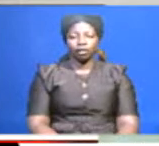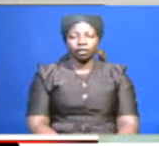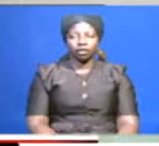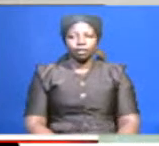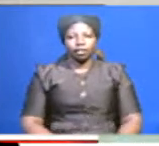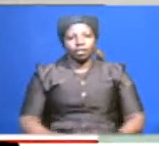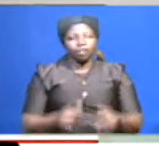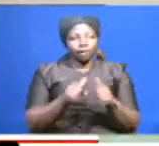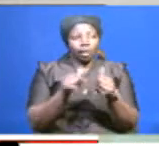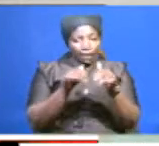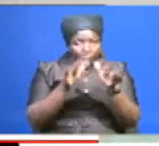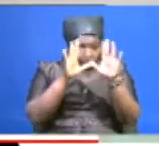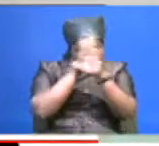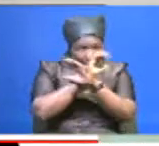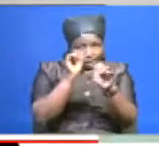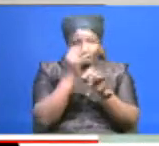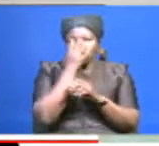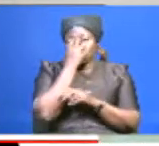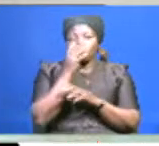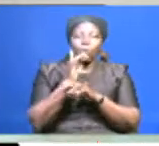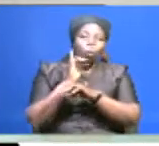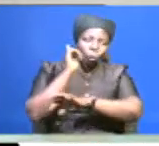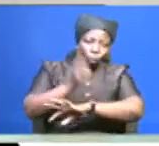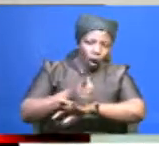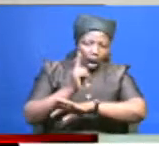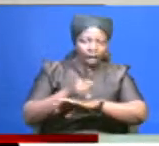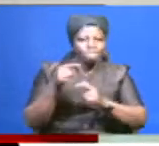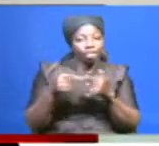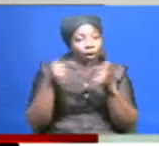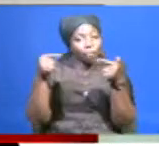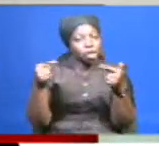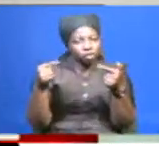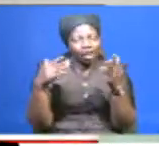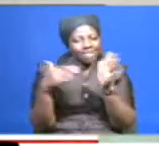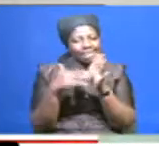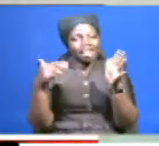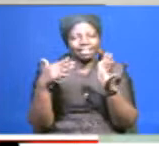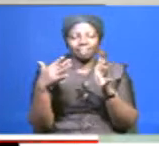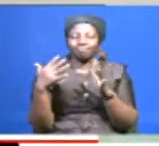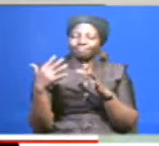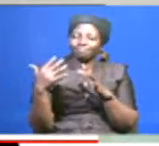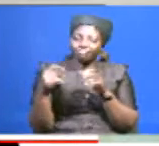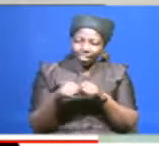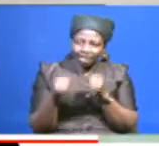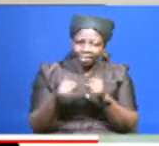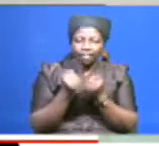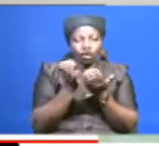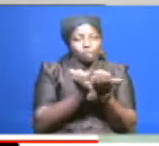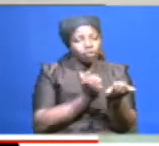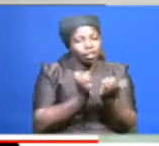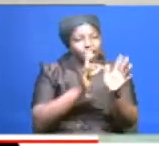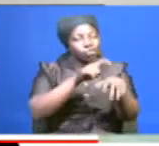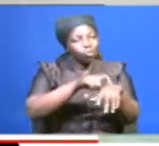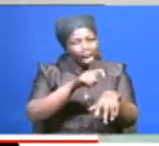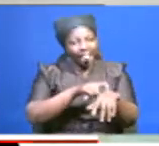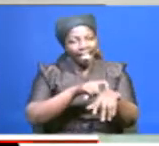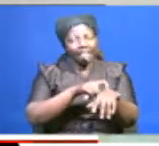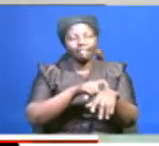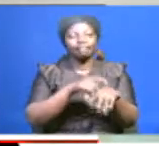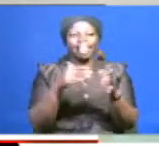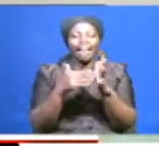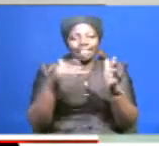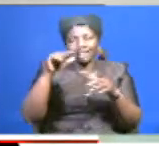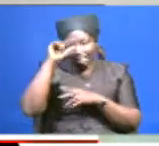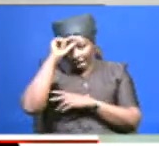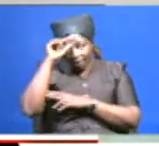Meanwhile, President William Ruto has warned the opposition against destruction of businesses during the anti-government protests that are